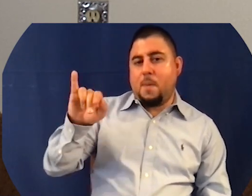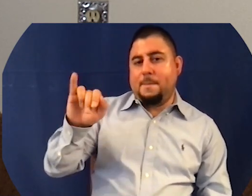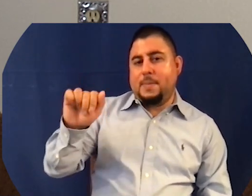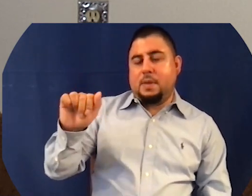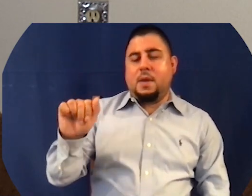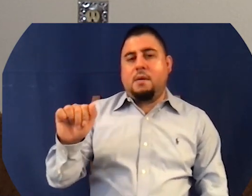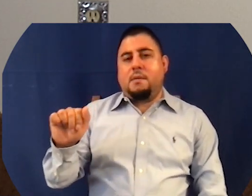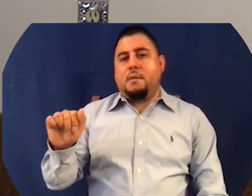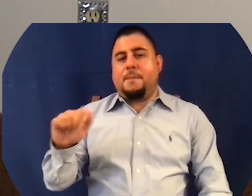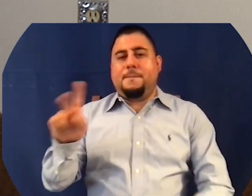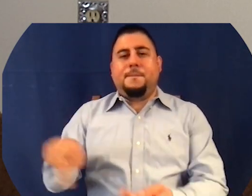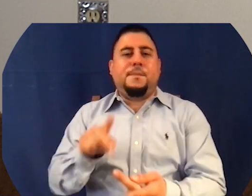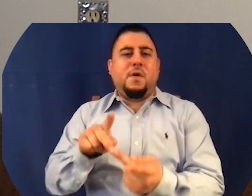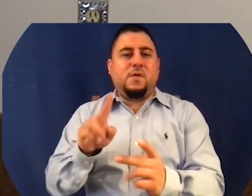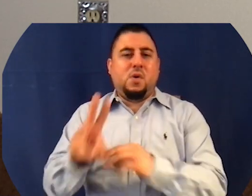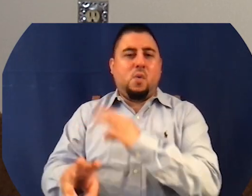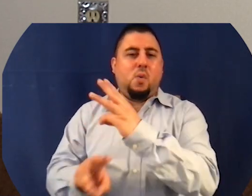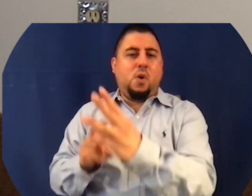for the most part,